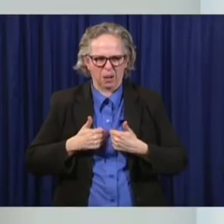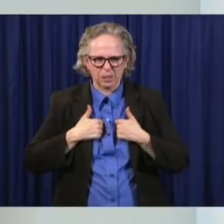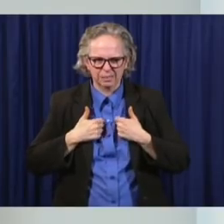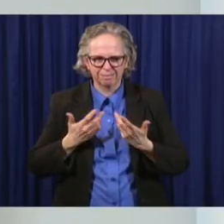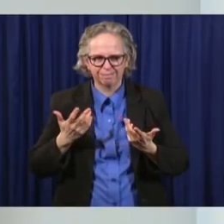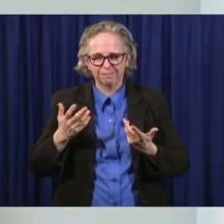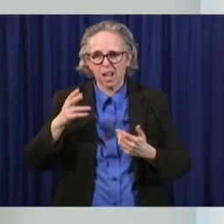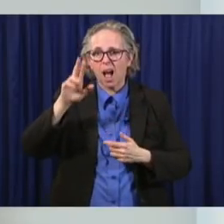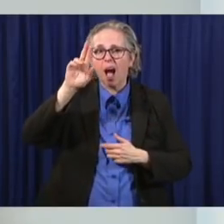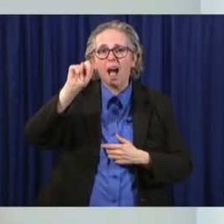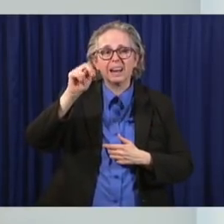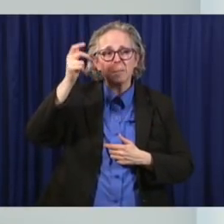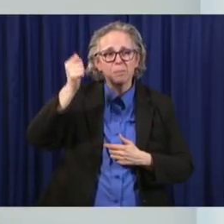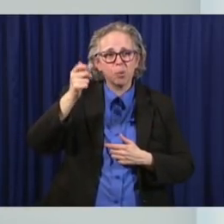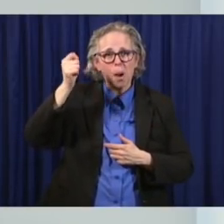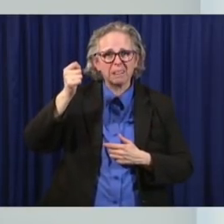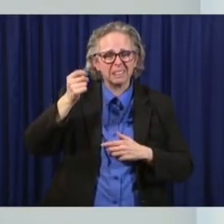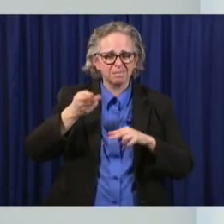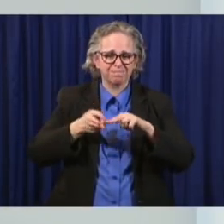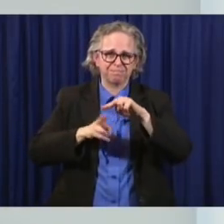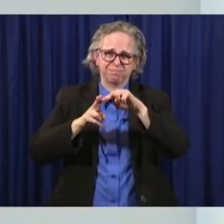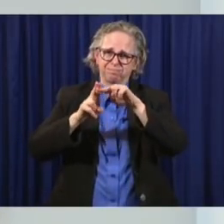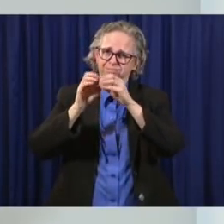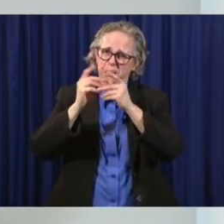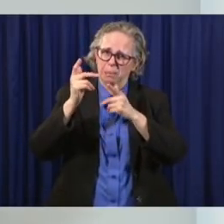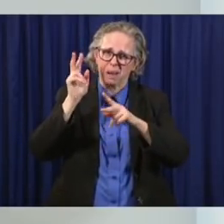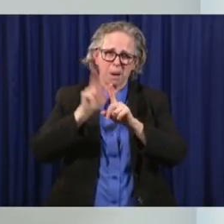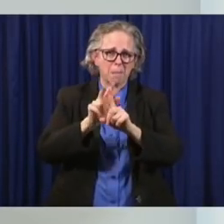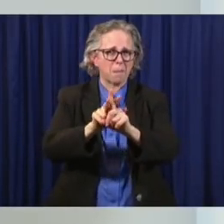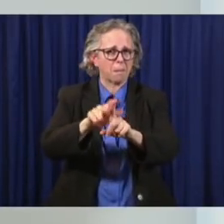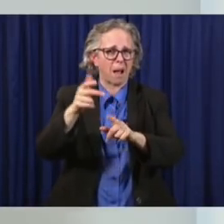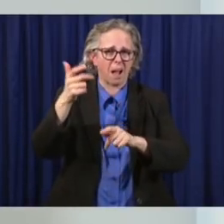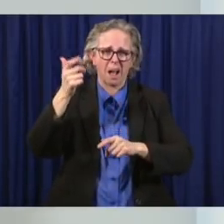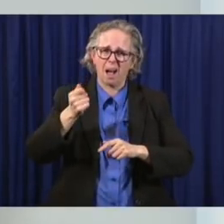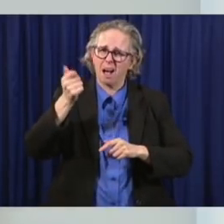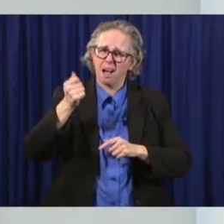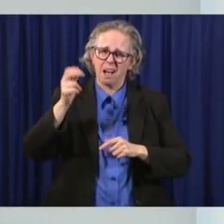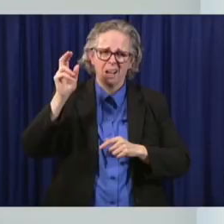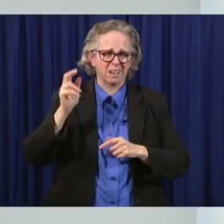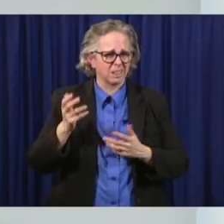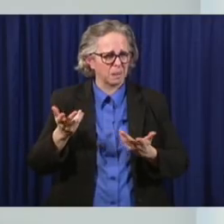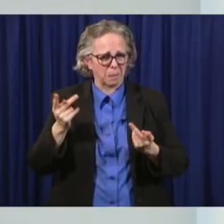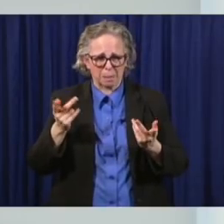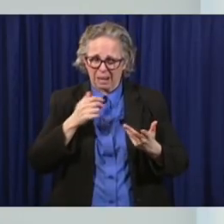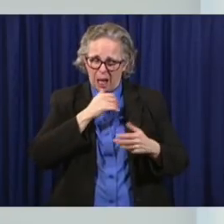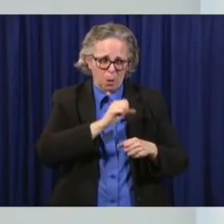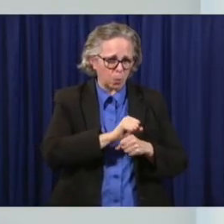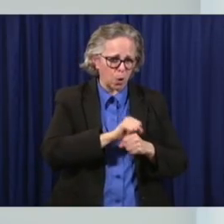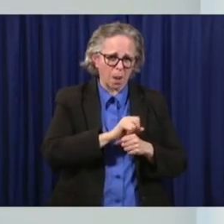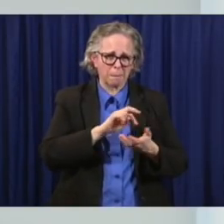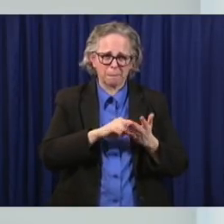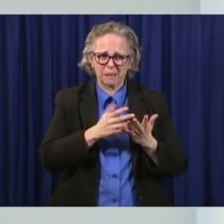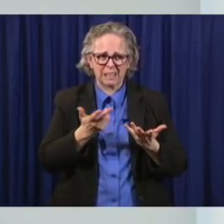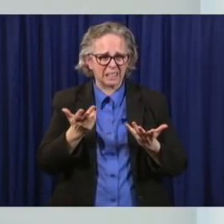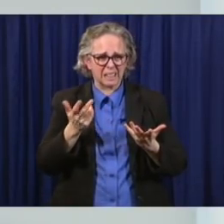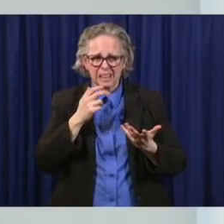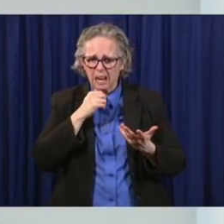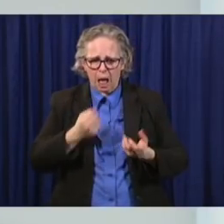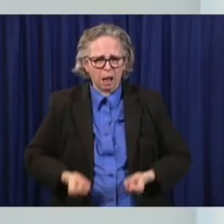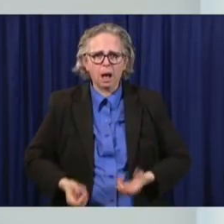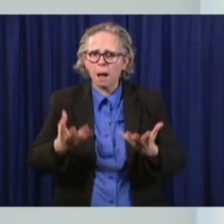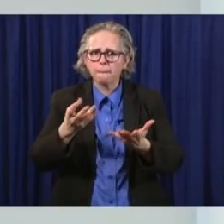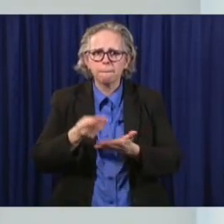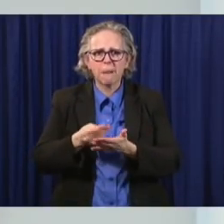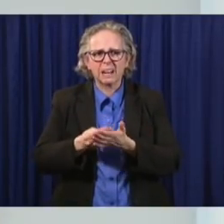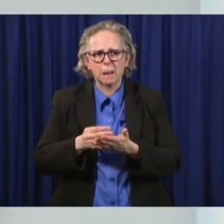this earlier this week, about how when people aren't working and they're not spending money, that affects our sales taxes and our income taxes, both